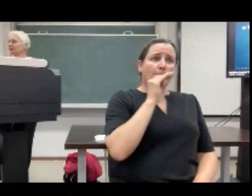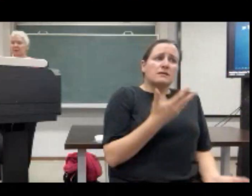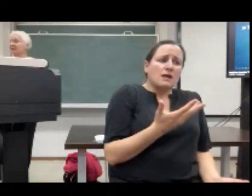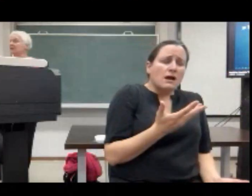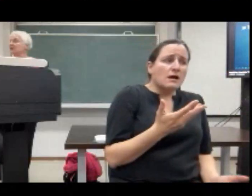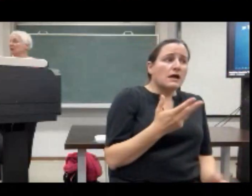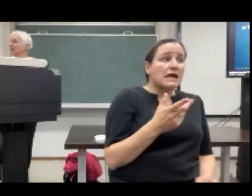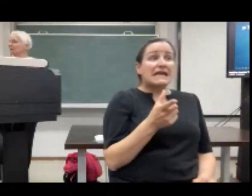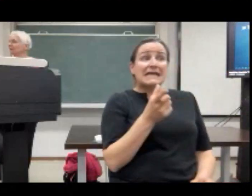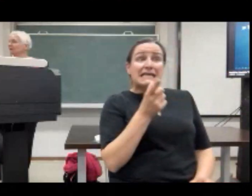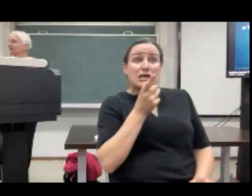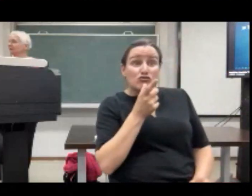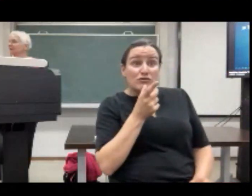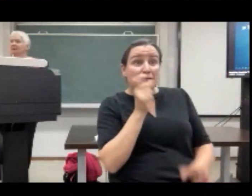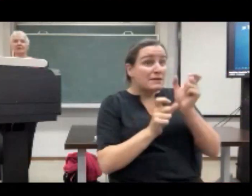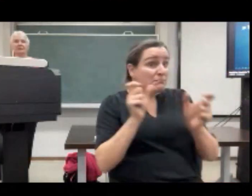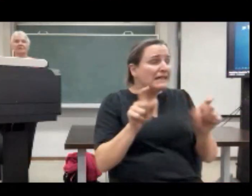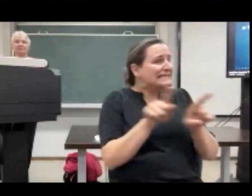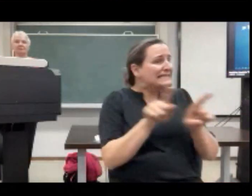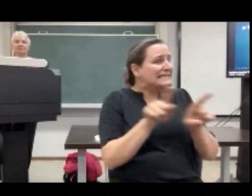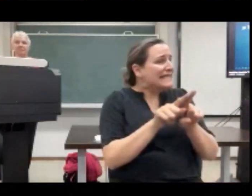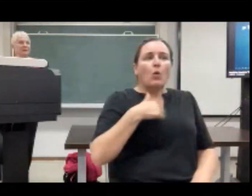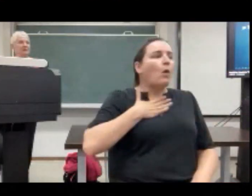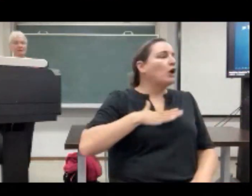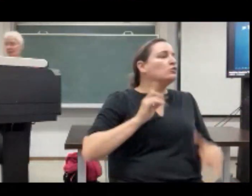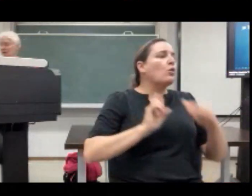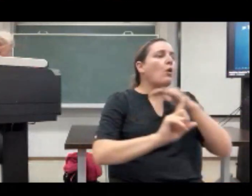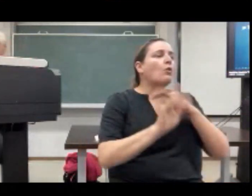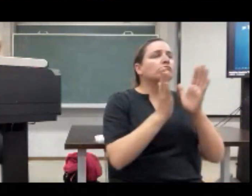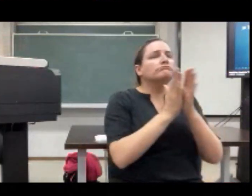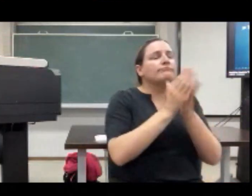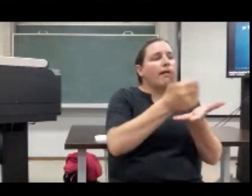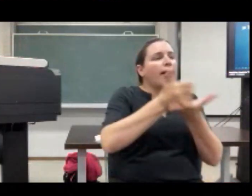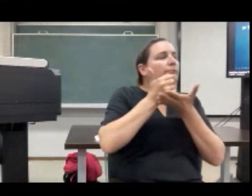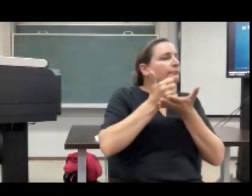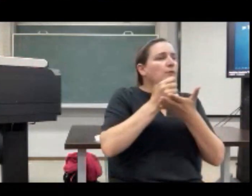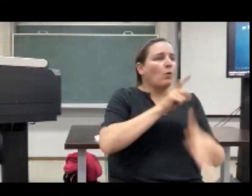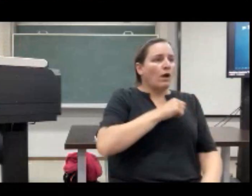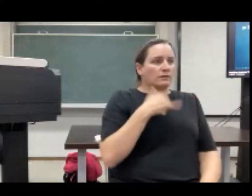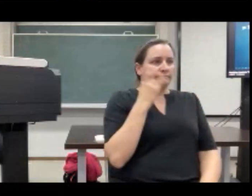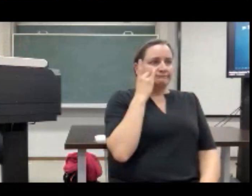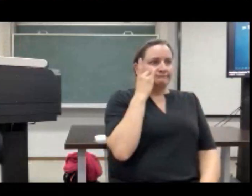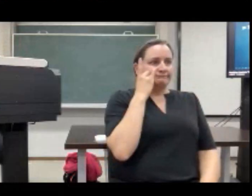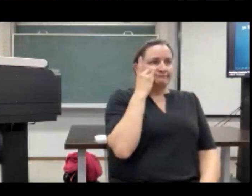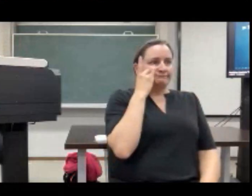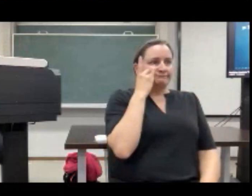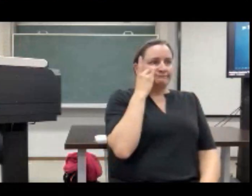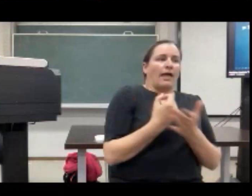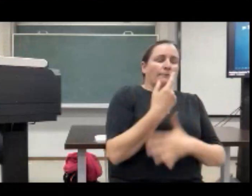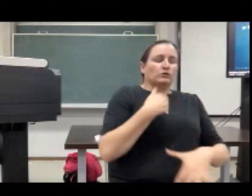even with hearing people, that is shame. But this has happened to you.